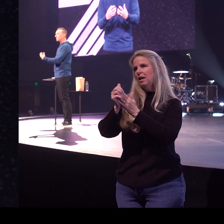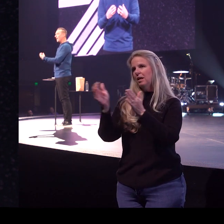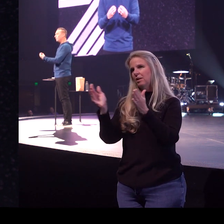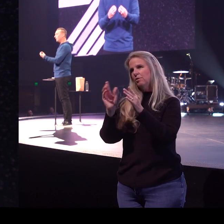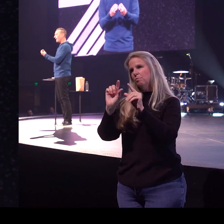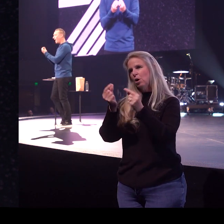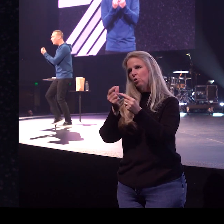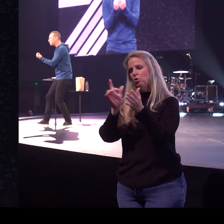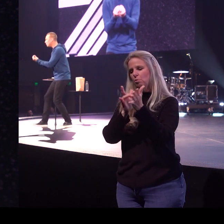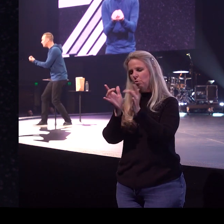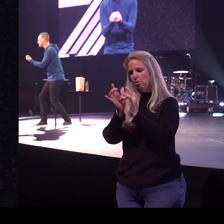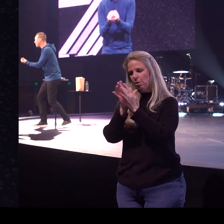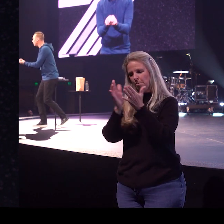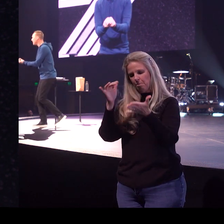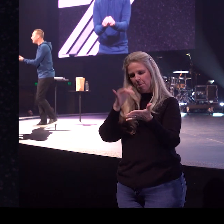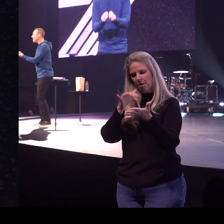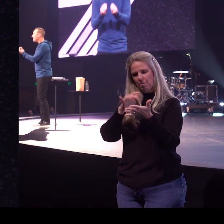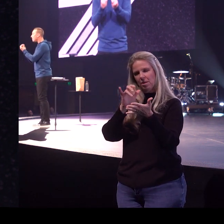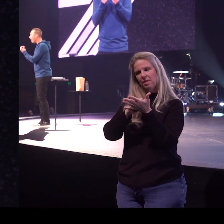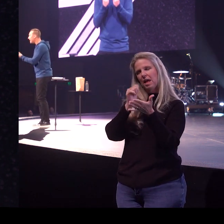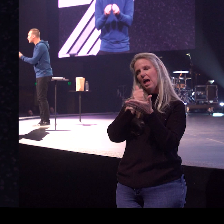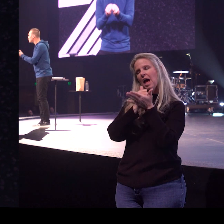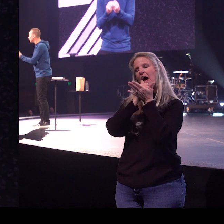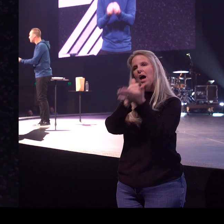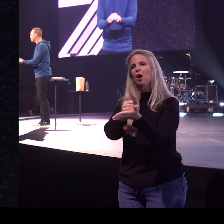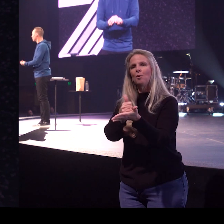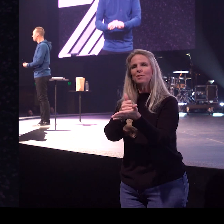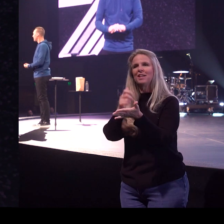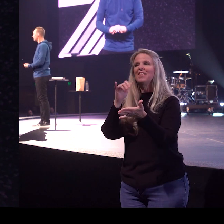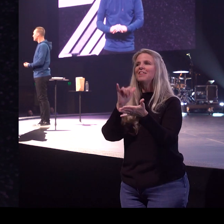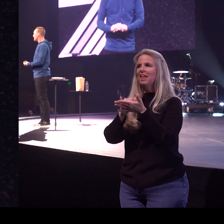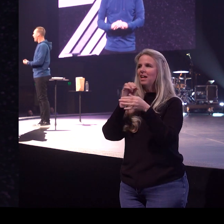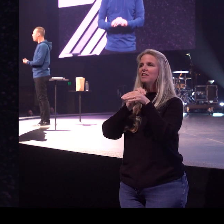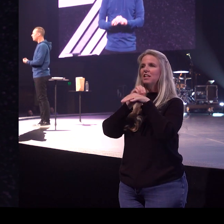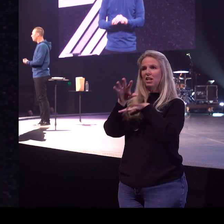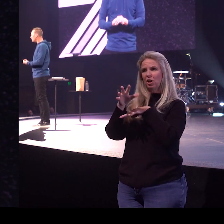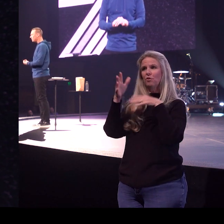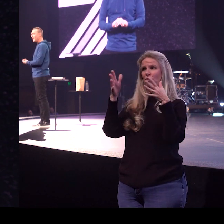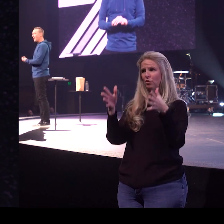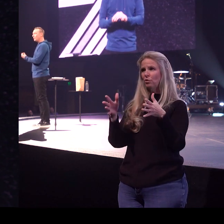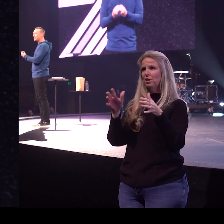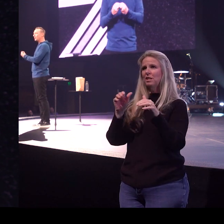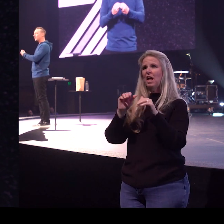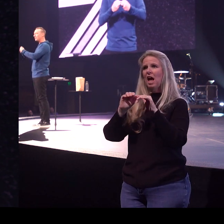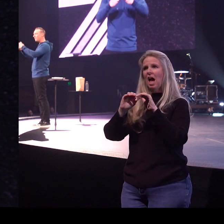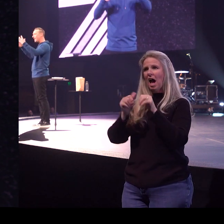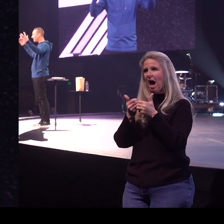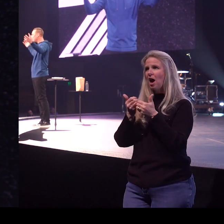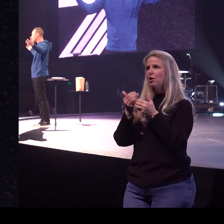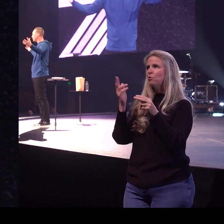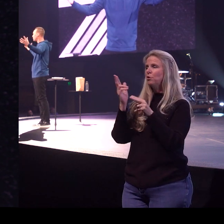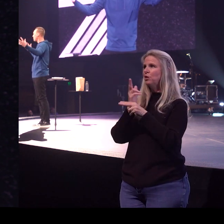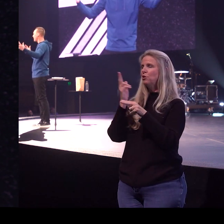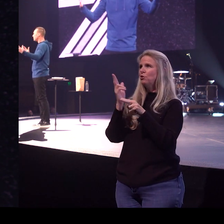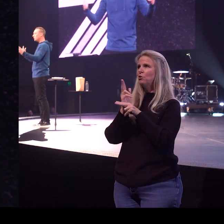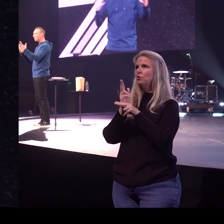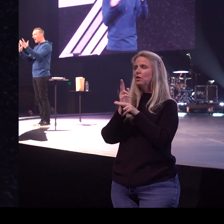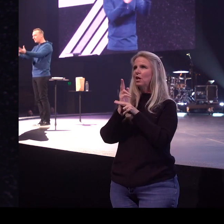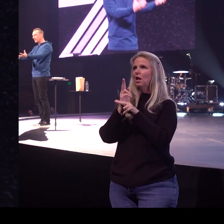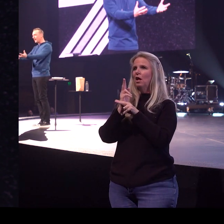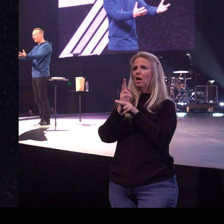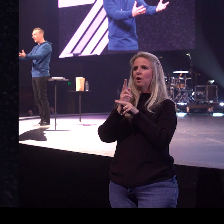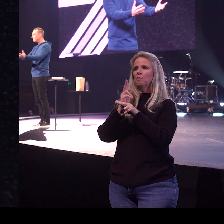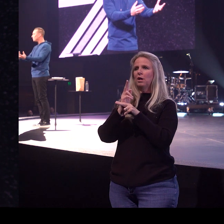you and really helped you in a time of need. That's who an influencer is. How on earth have we started to define influencer by